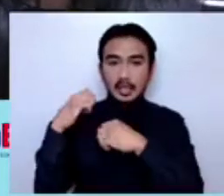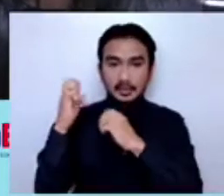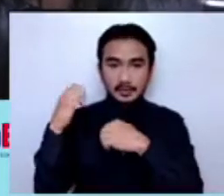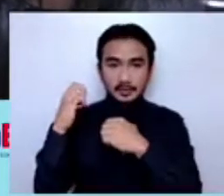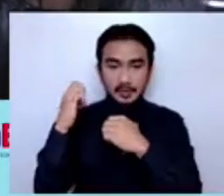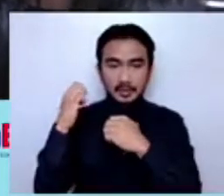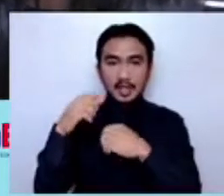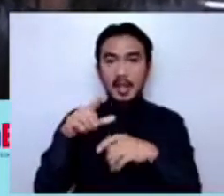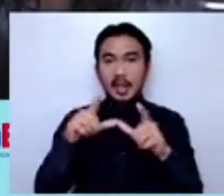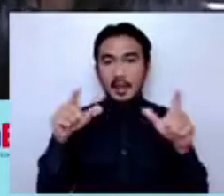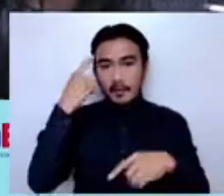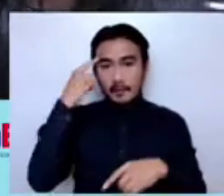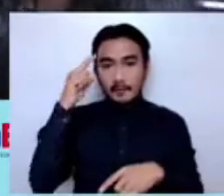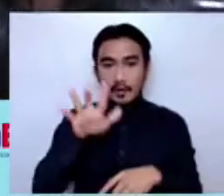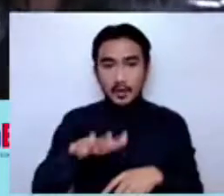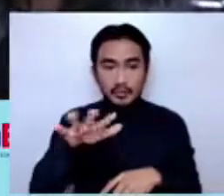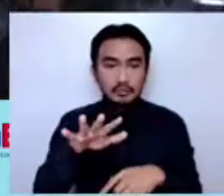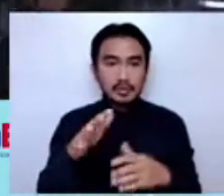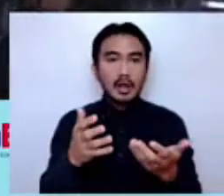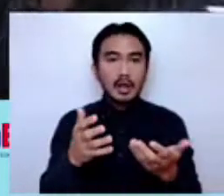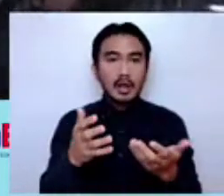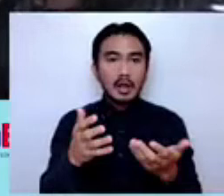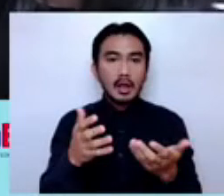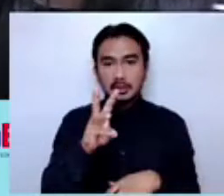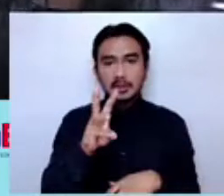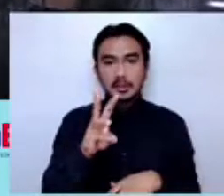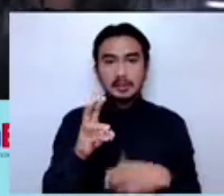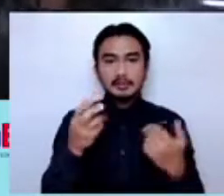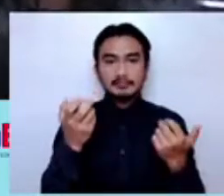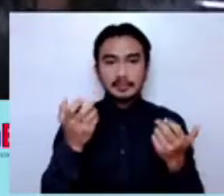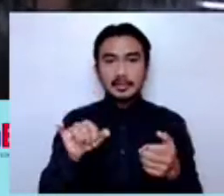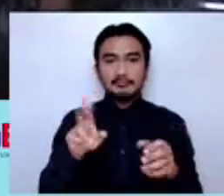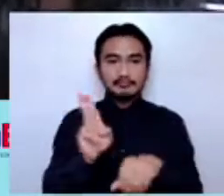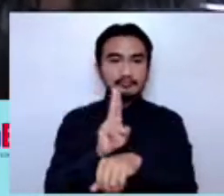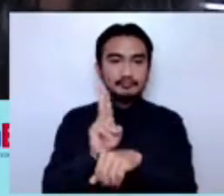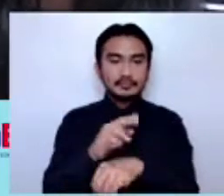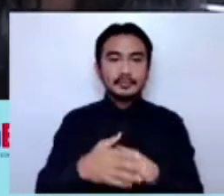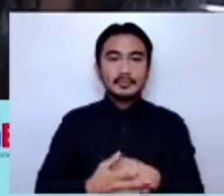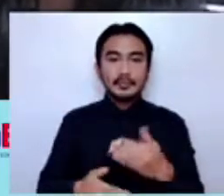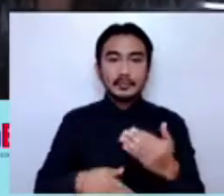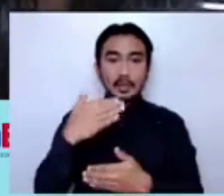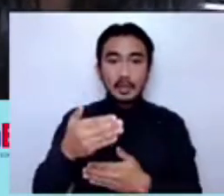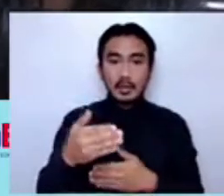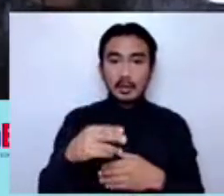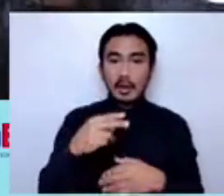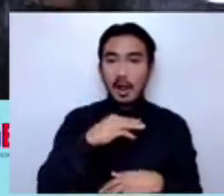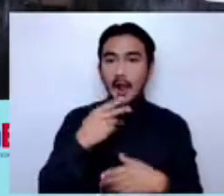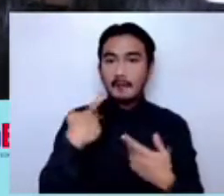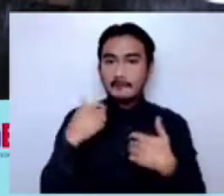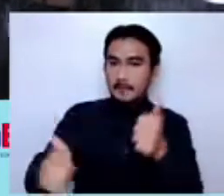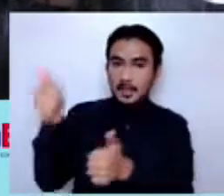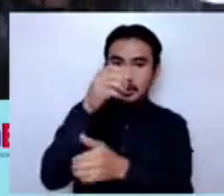at least level 6 or the consolidating level. For our master teachers, so MT 1 to 4,